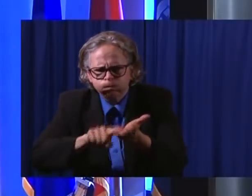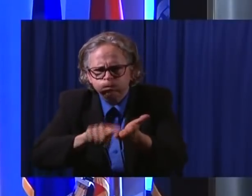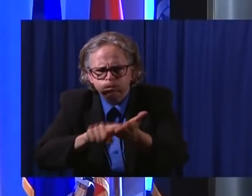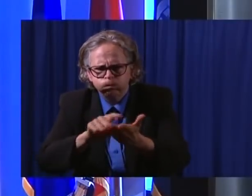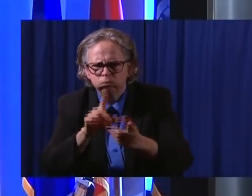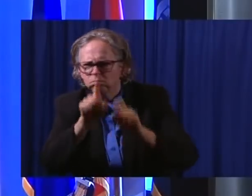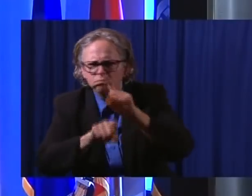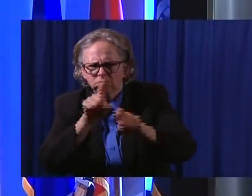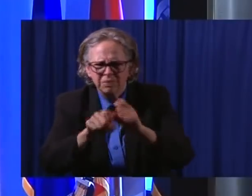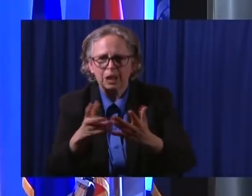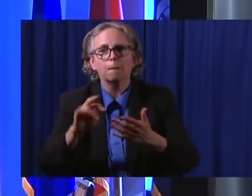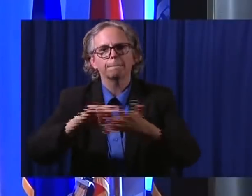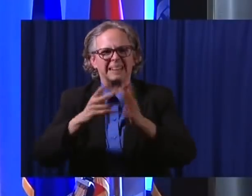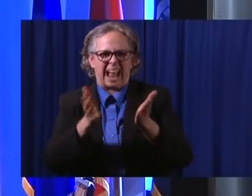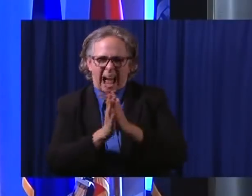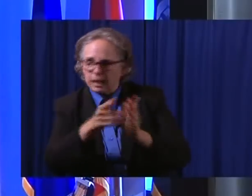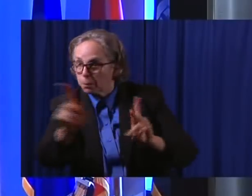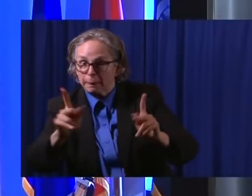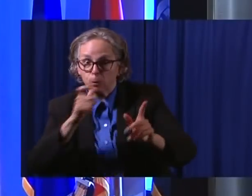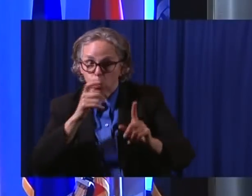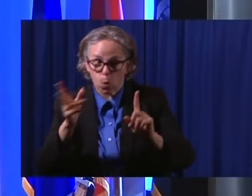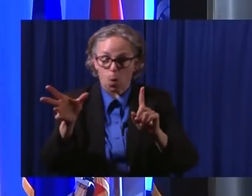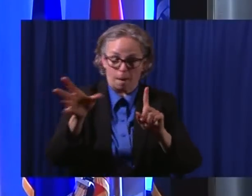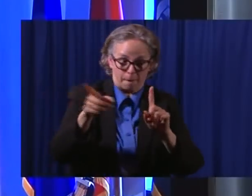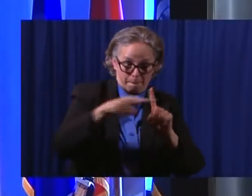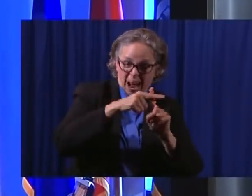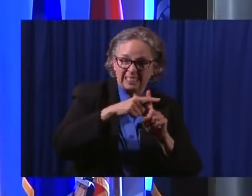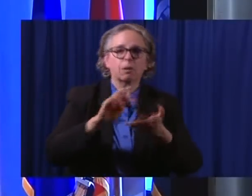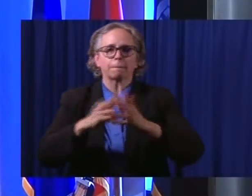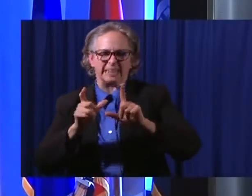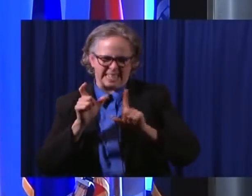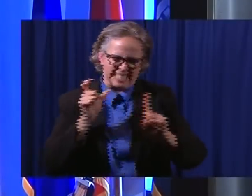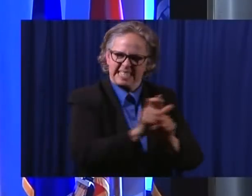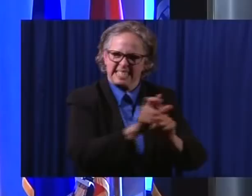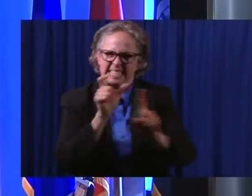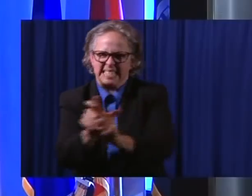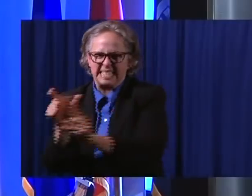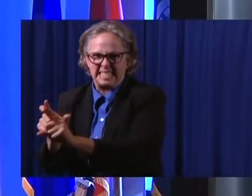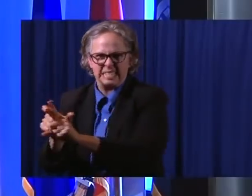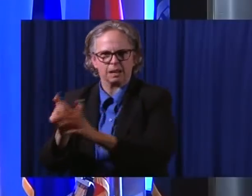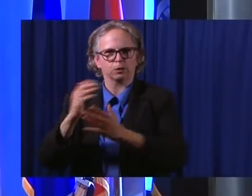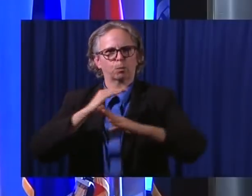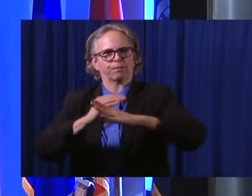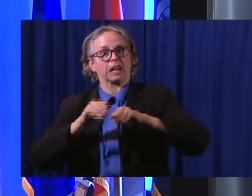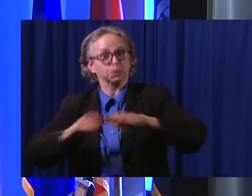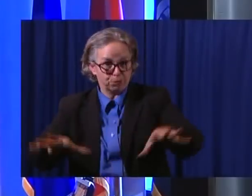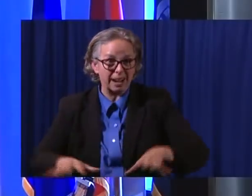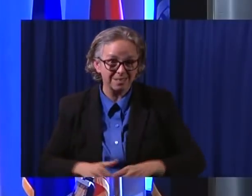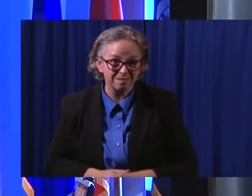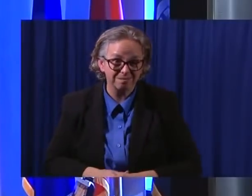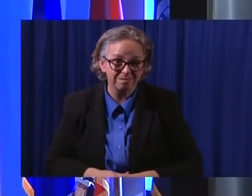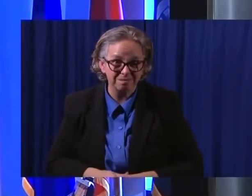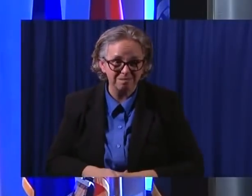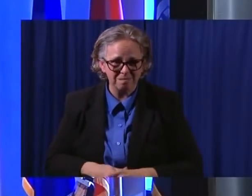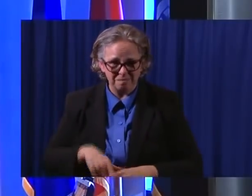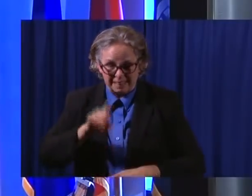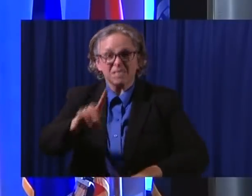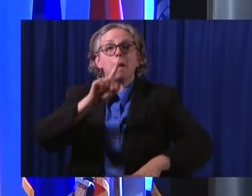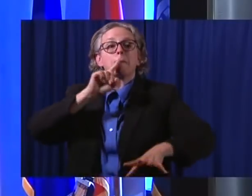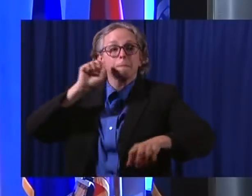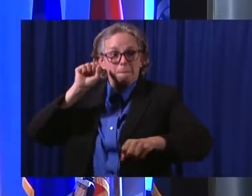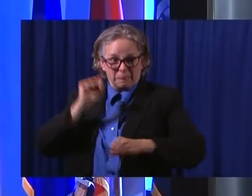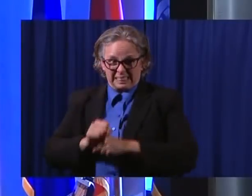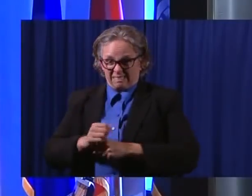disease can be controlled and not result in a hotspot or an outbreak. Now, when we do know that we have a hotspot or an outbreak, of course, as you